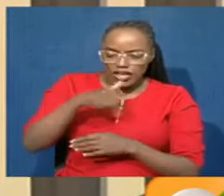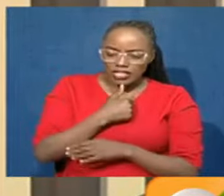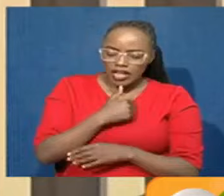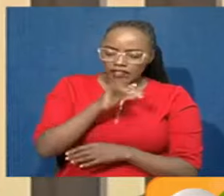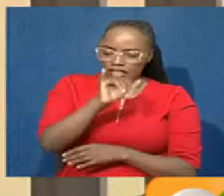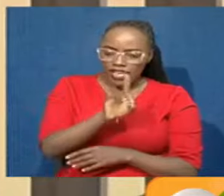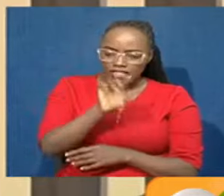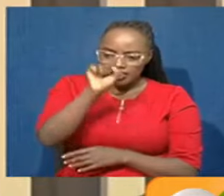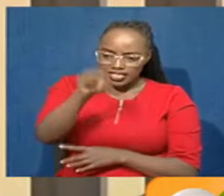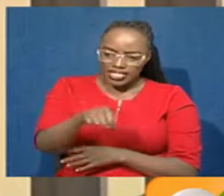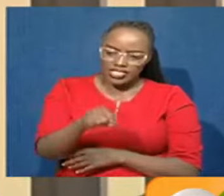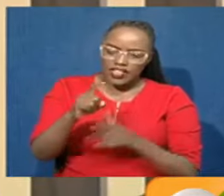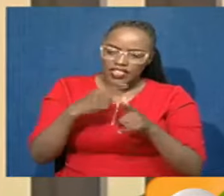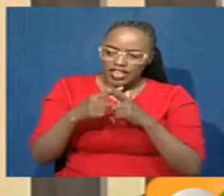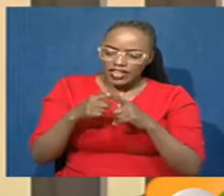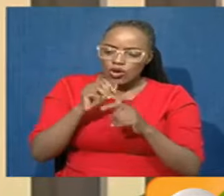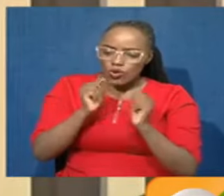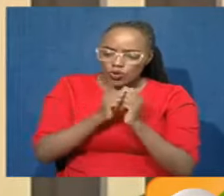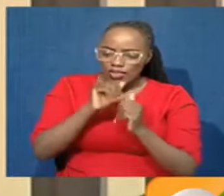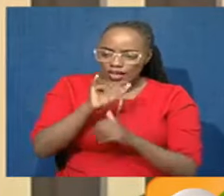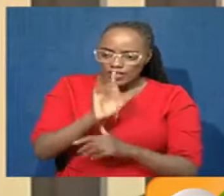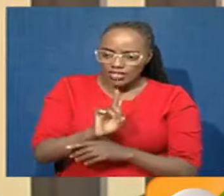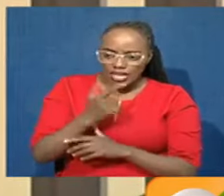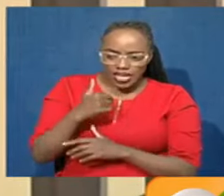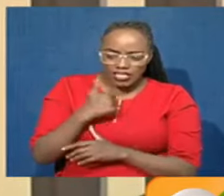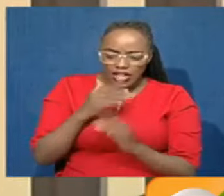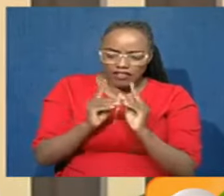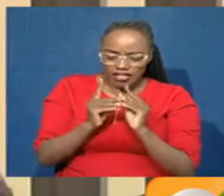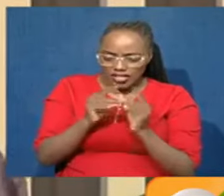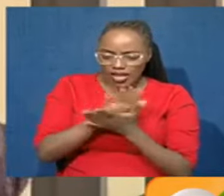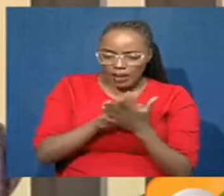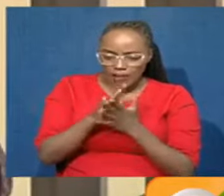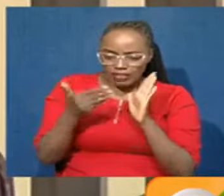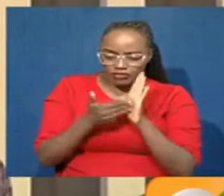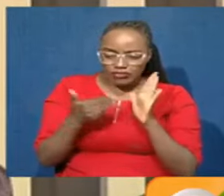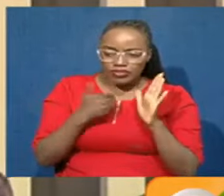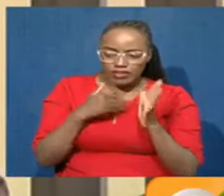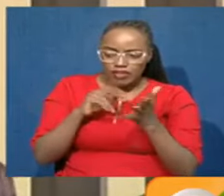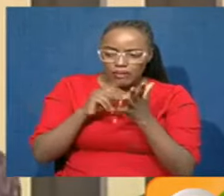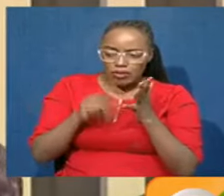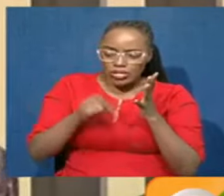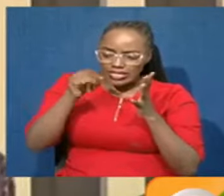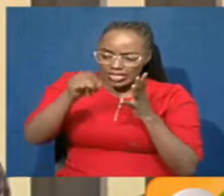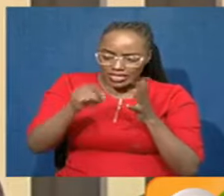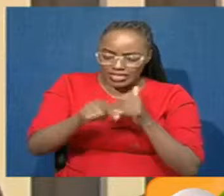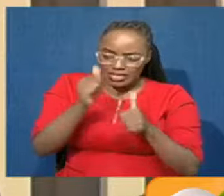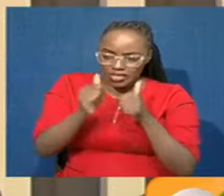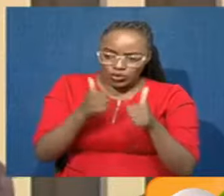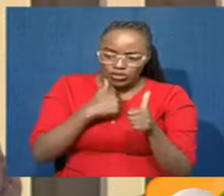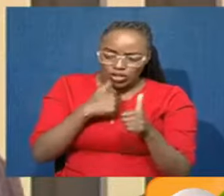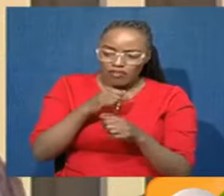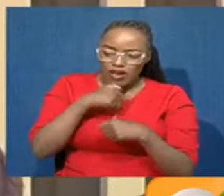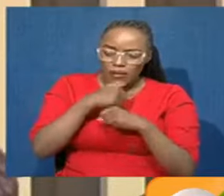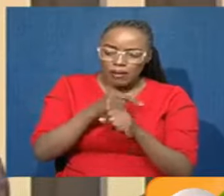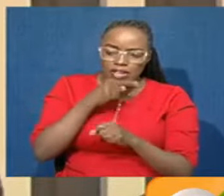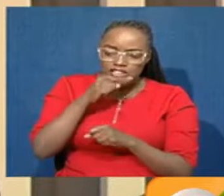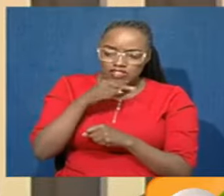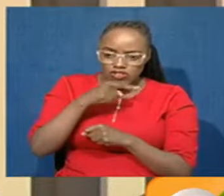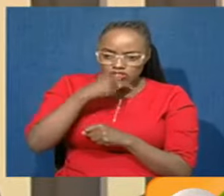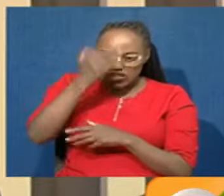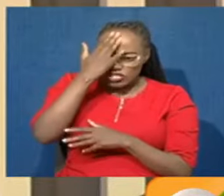identification cards. And with identification cards, we have our database there. Mm-hmm. So these are the ones that we made sure that since they